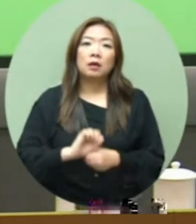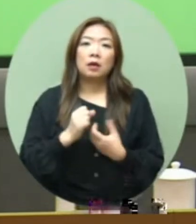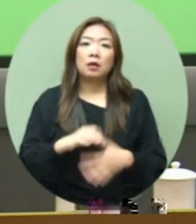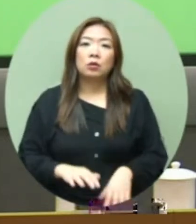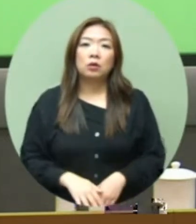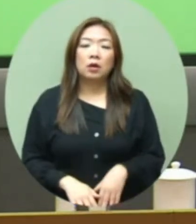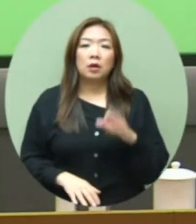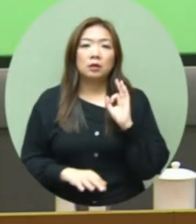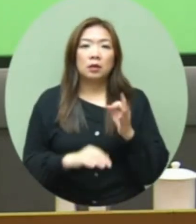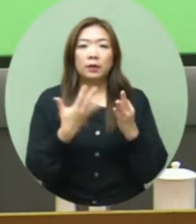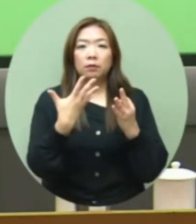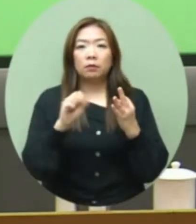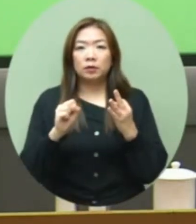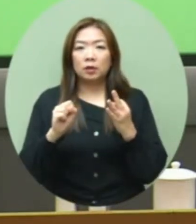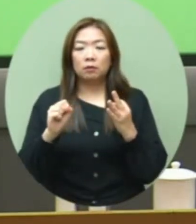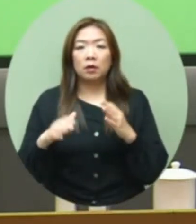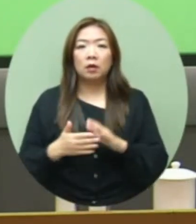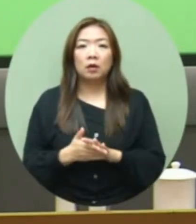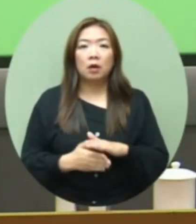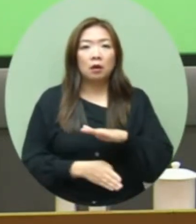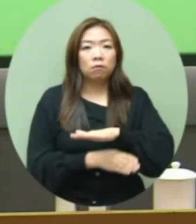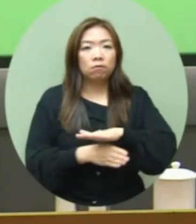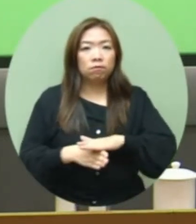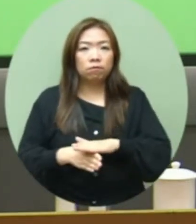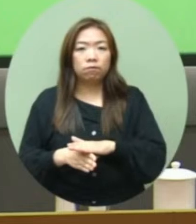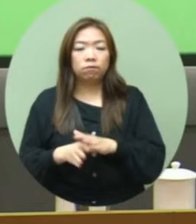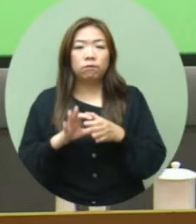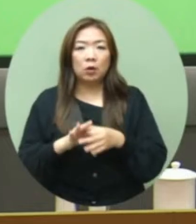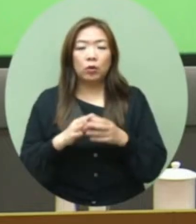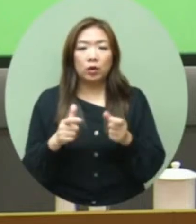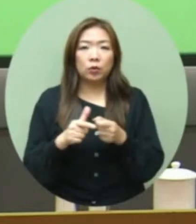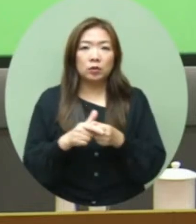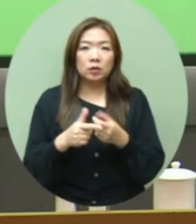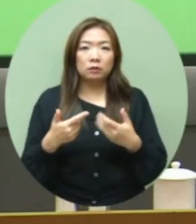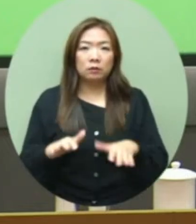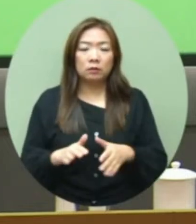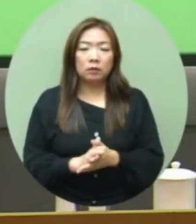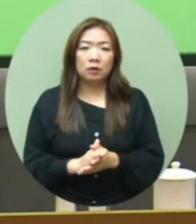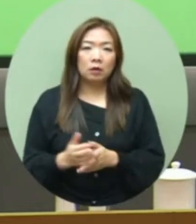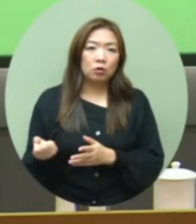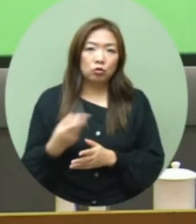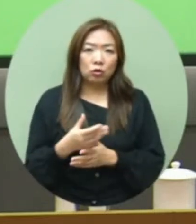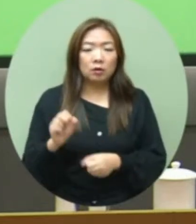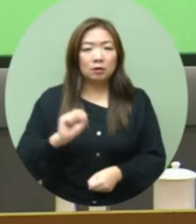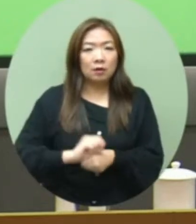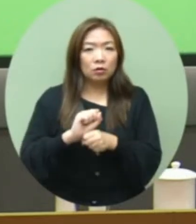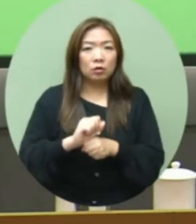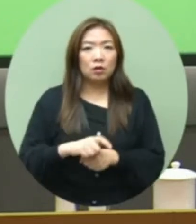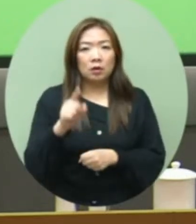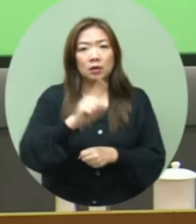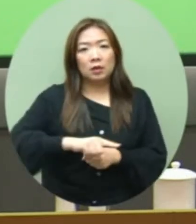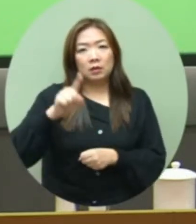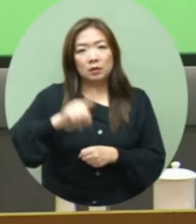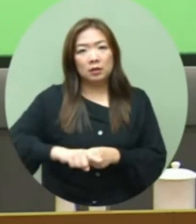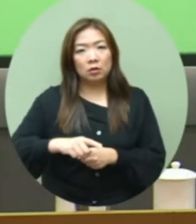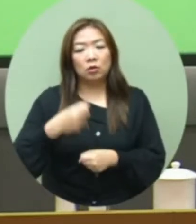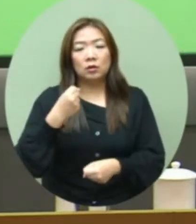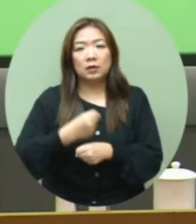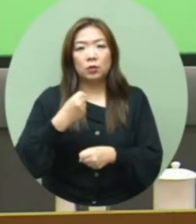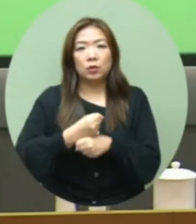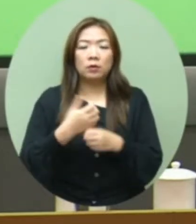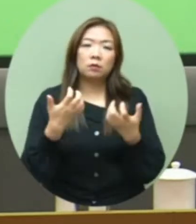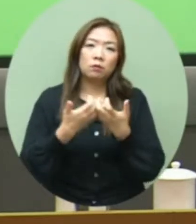Over 1 year after wine duty has been reduced, we see an increase of about